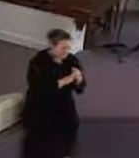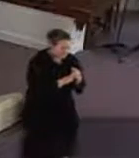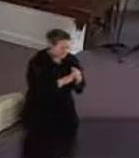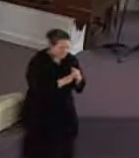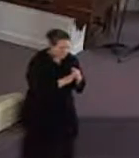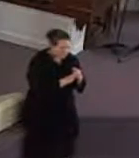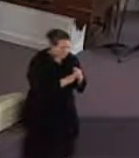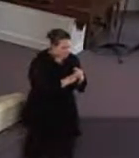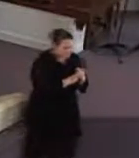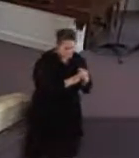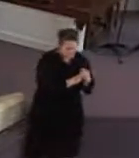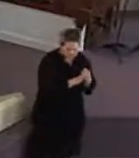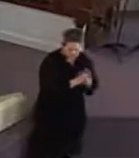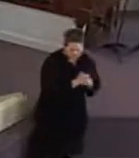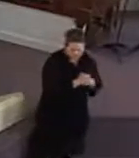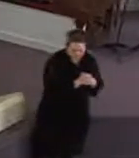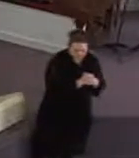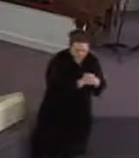When